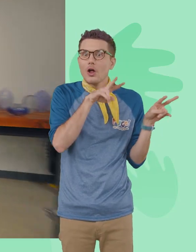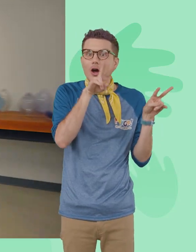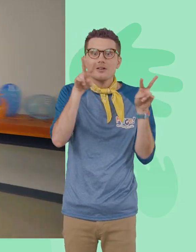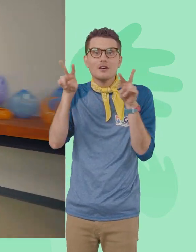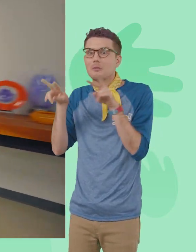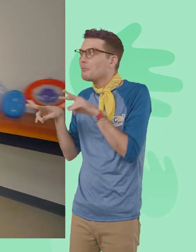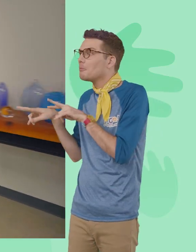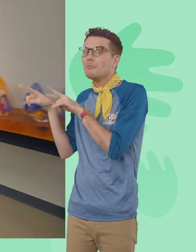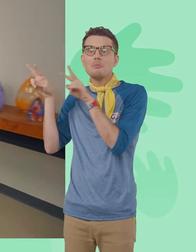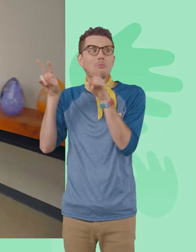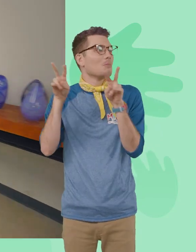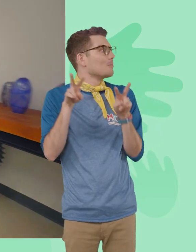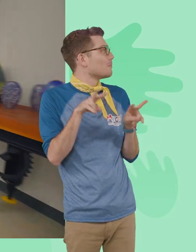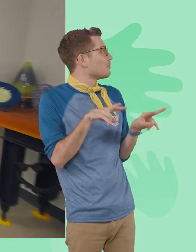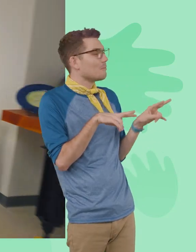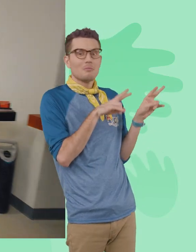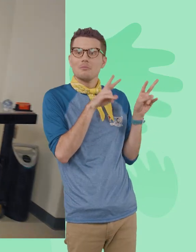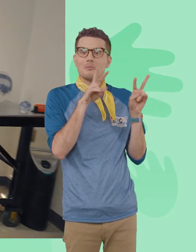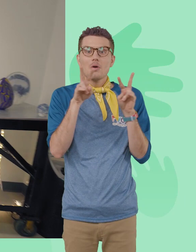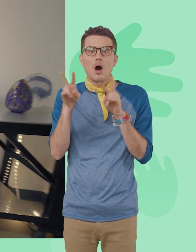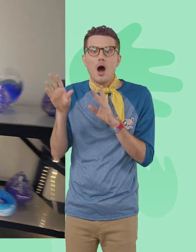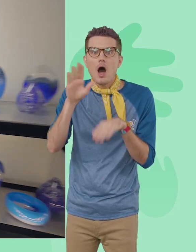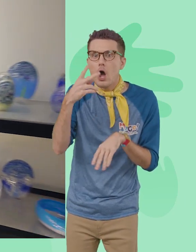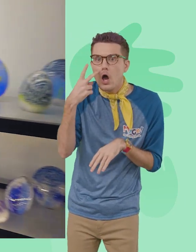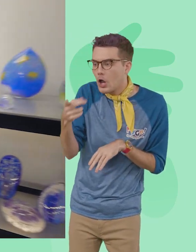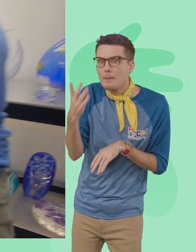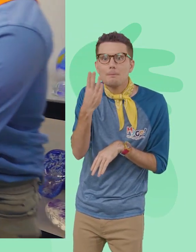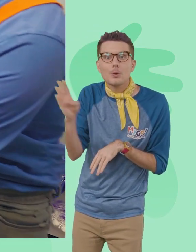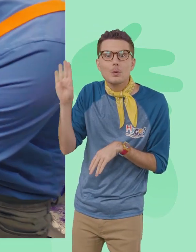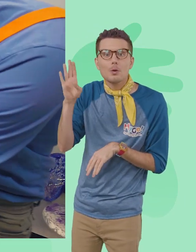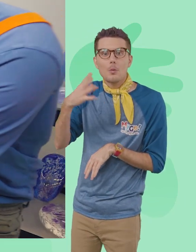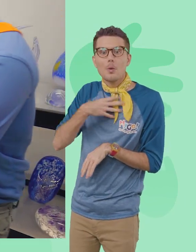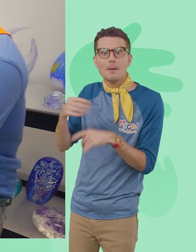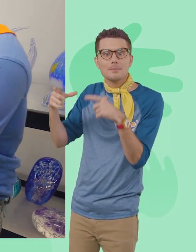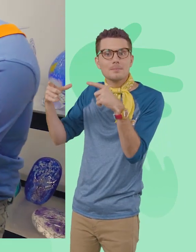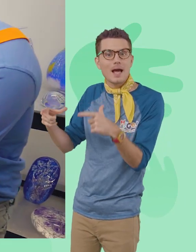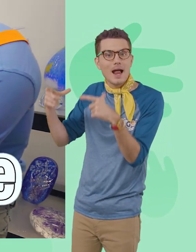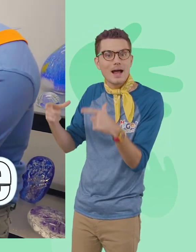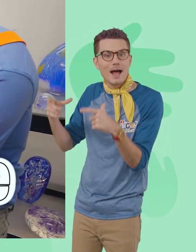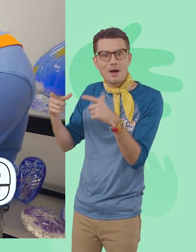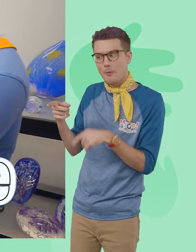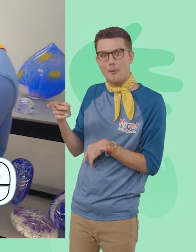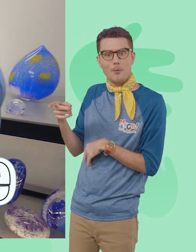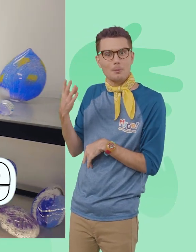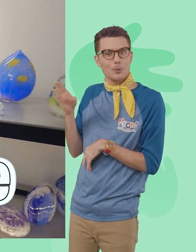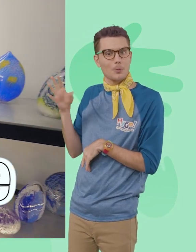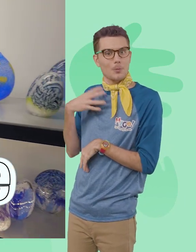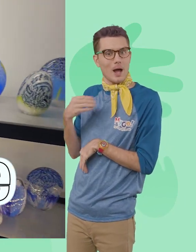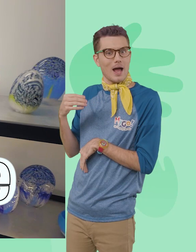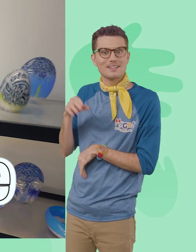Wow! Whoa! Look at this! Looks like a blue and white plate.